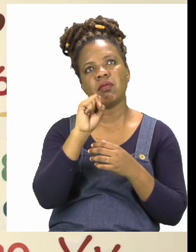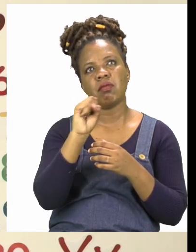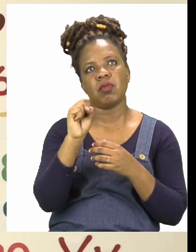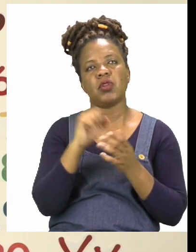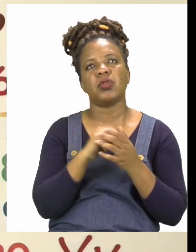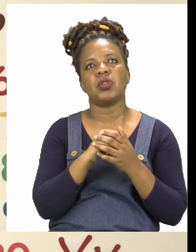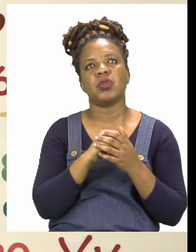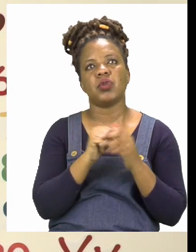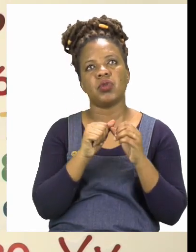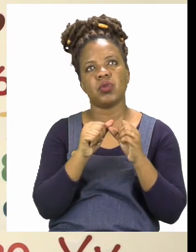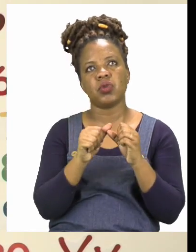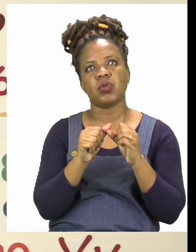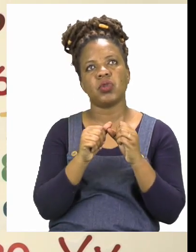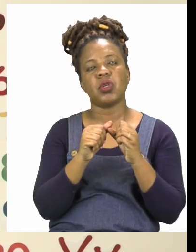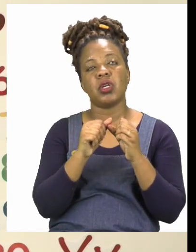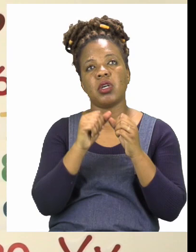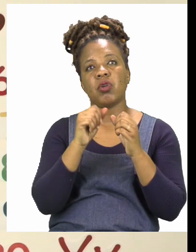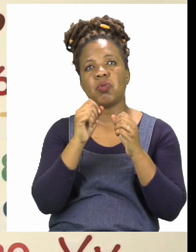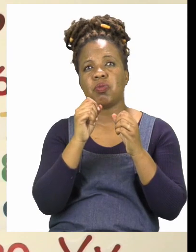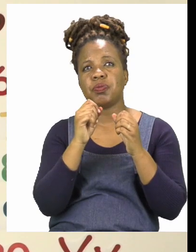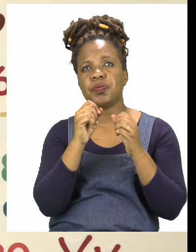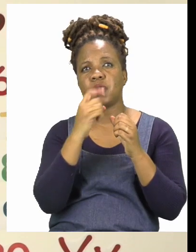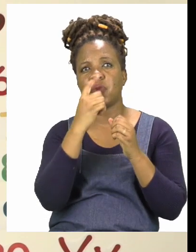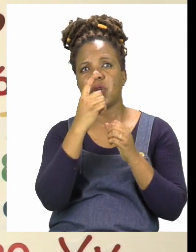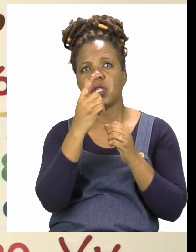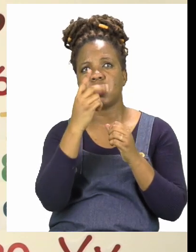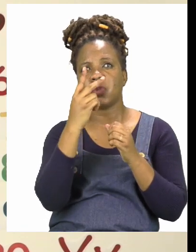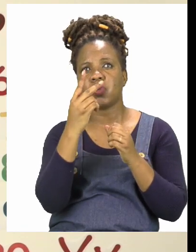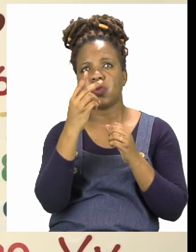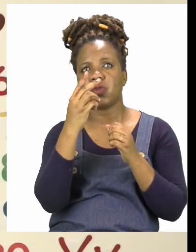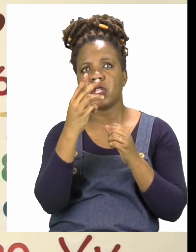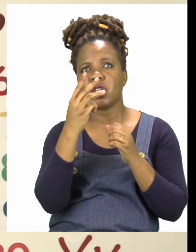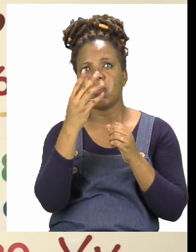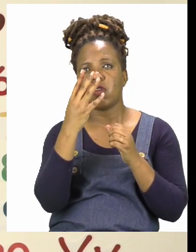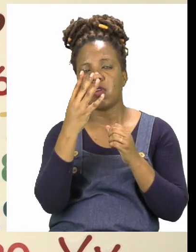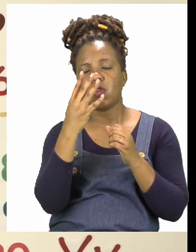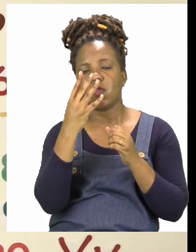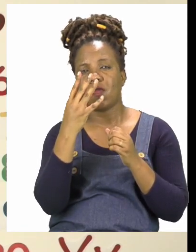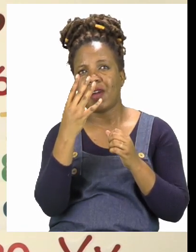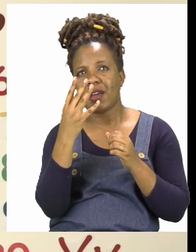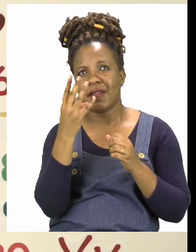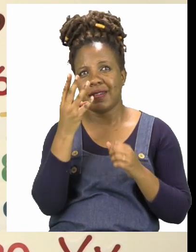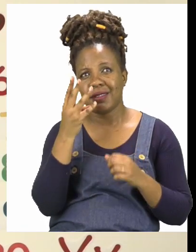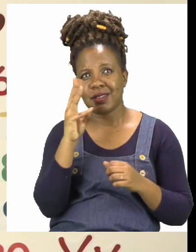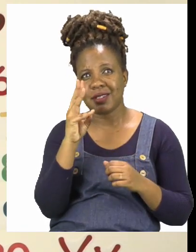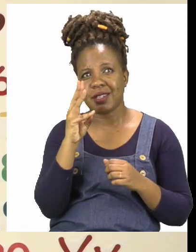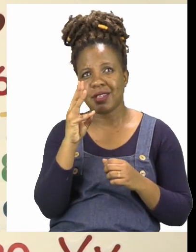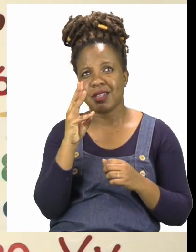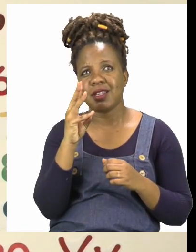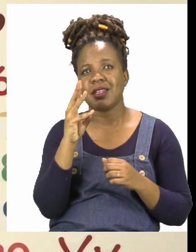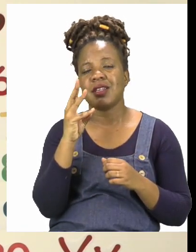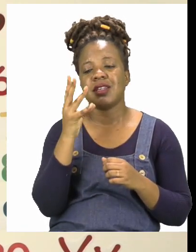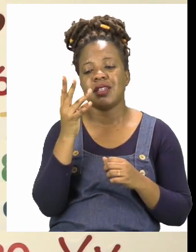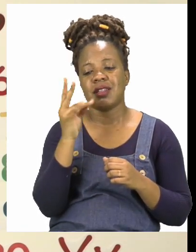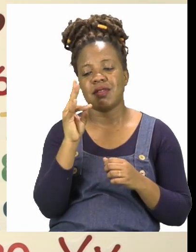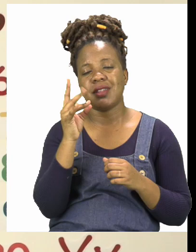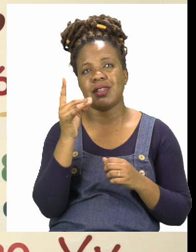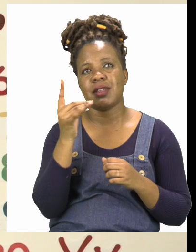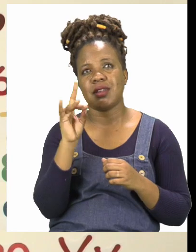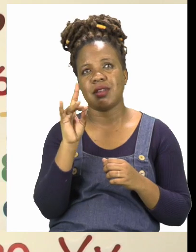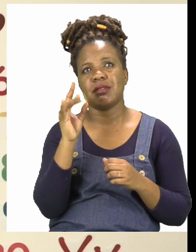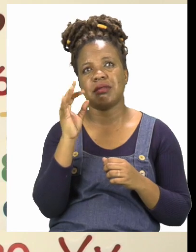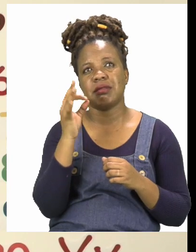7, 8, 9, 10. So this number